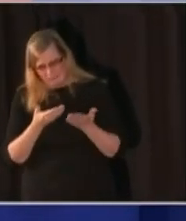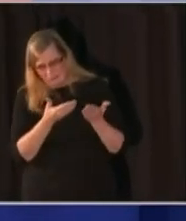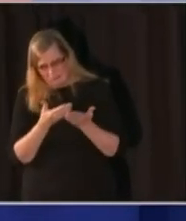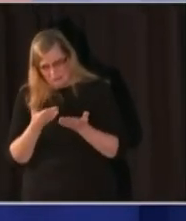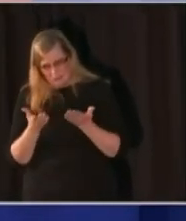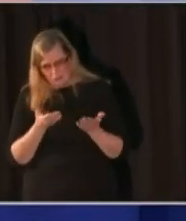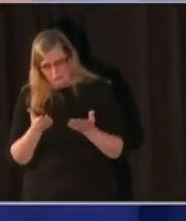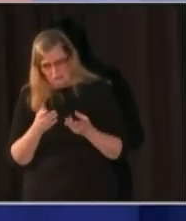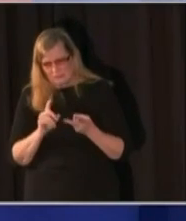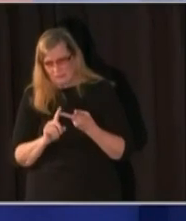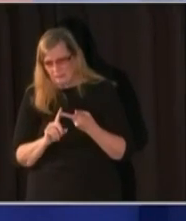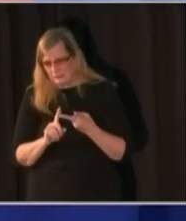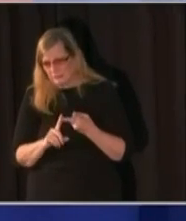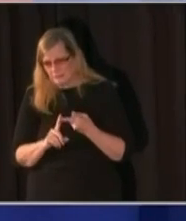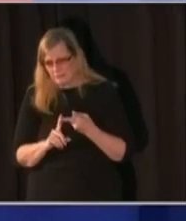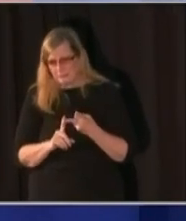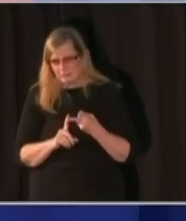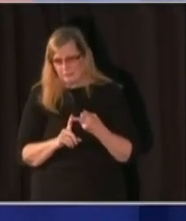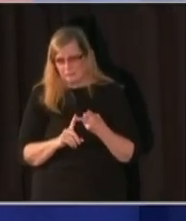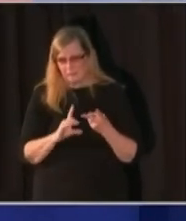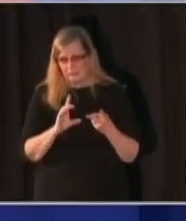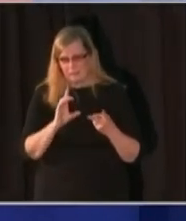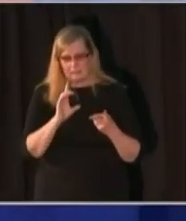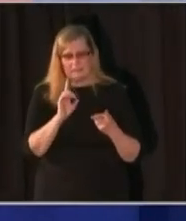sites that will start next week?